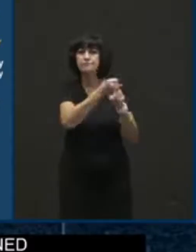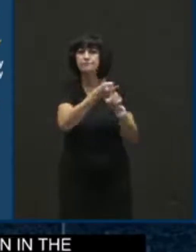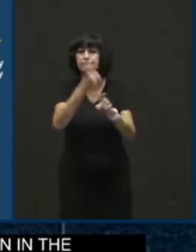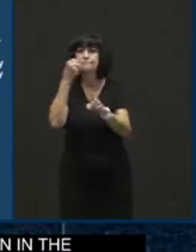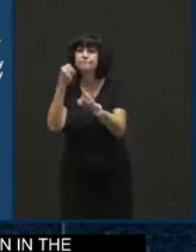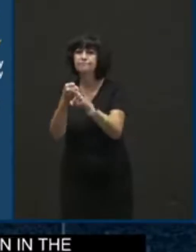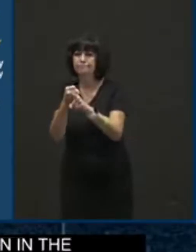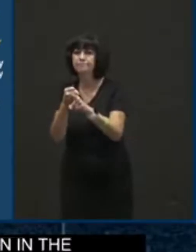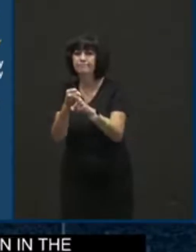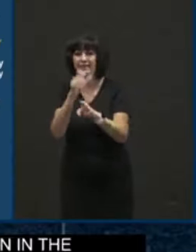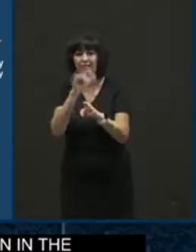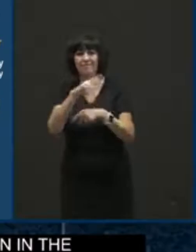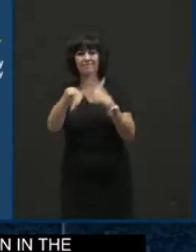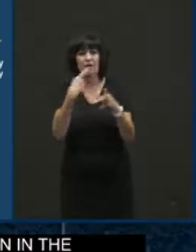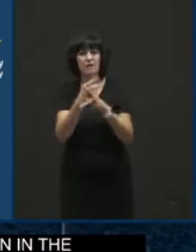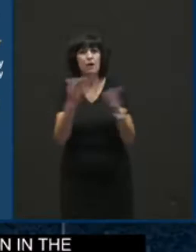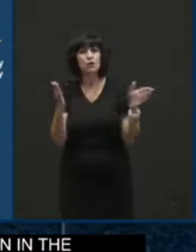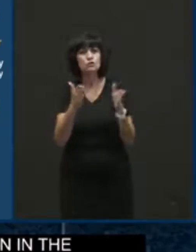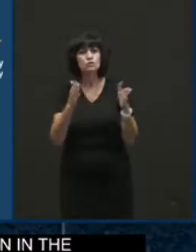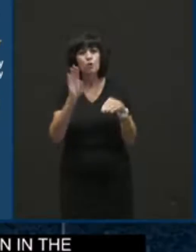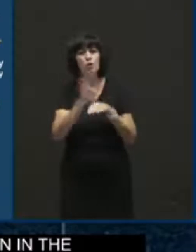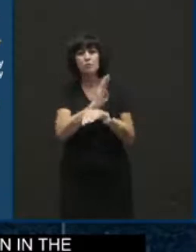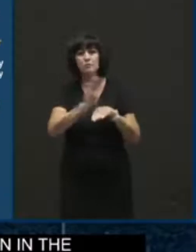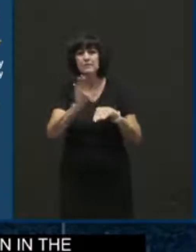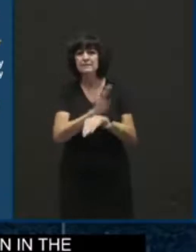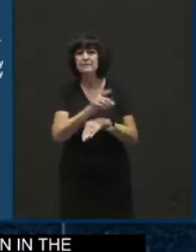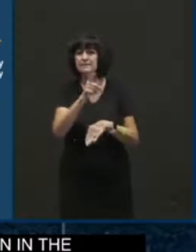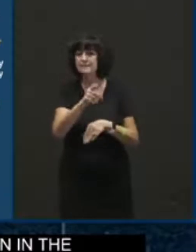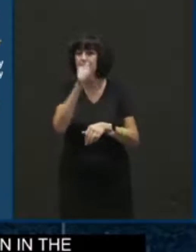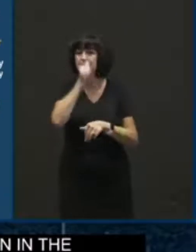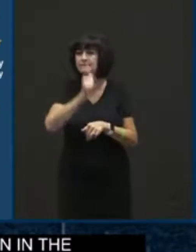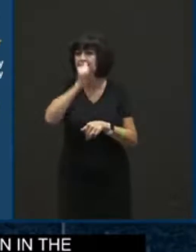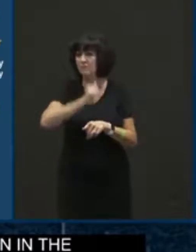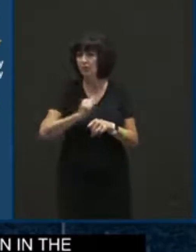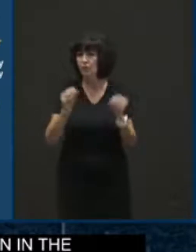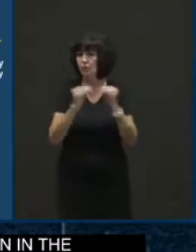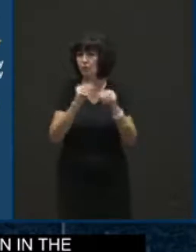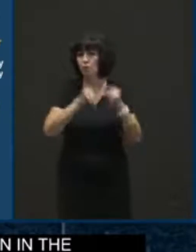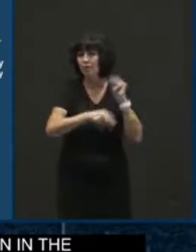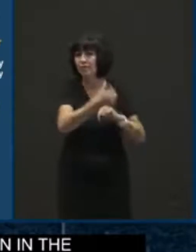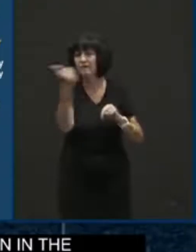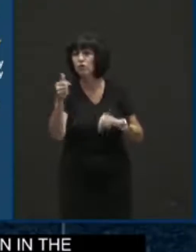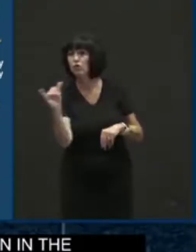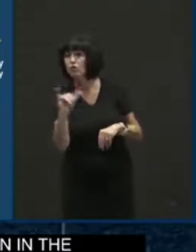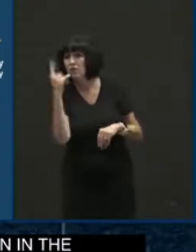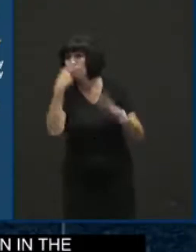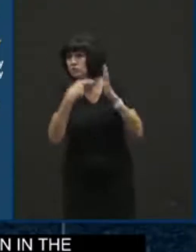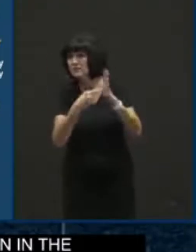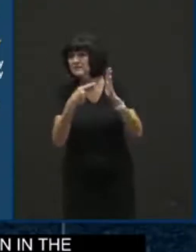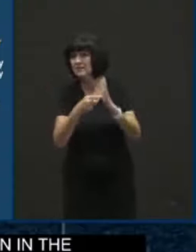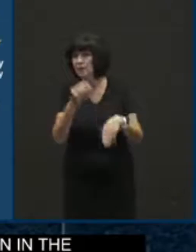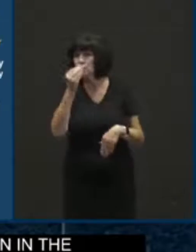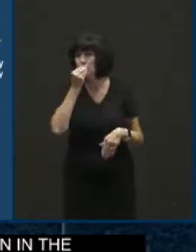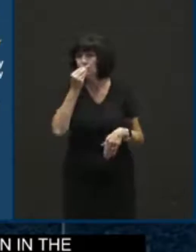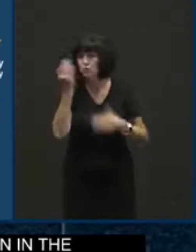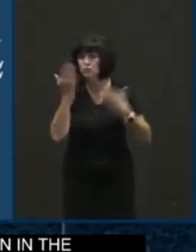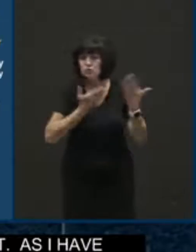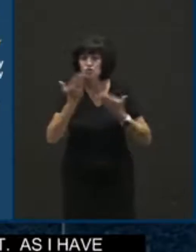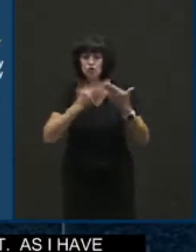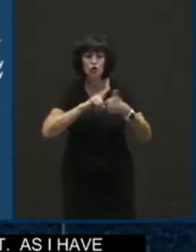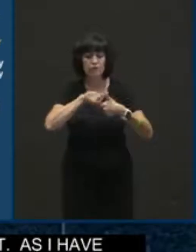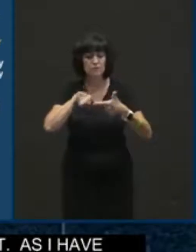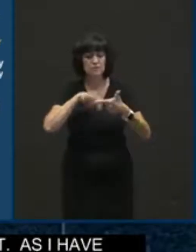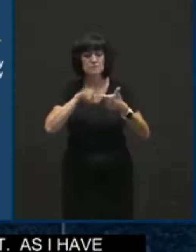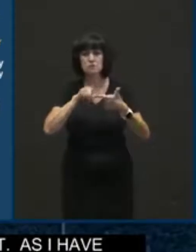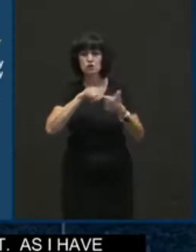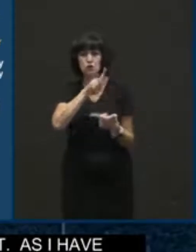some businesses have sacrificed more than others. These are food services, retail, personal care, those kinds of